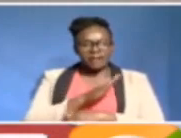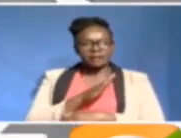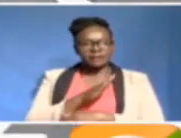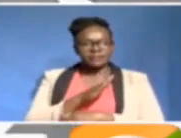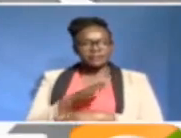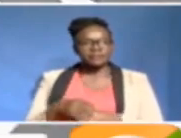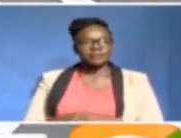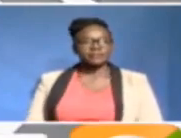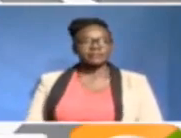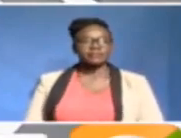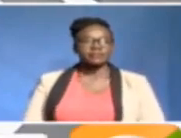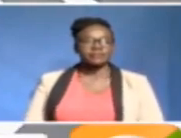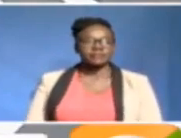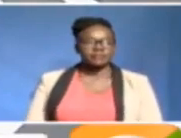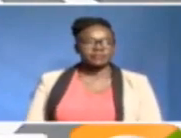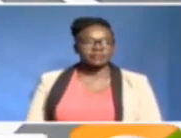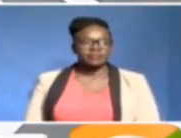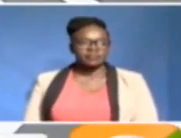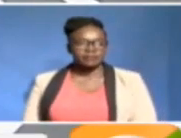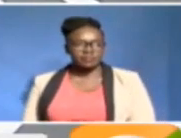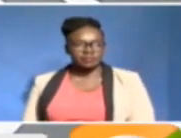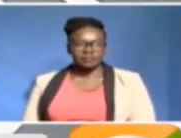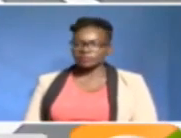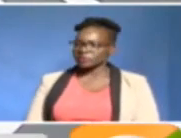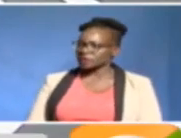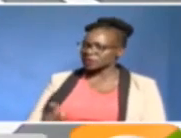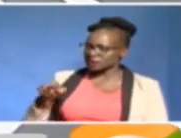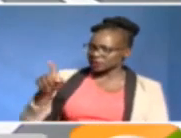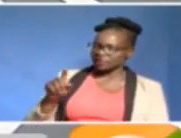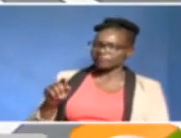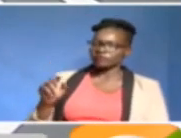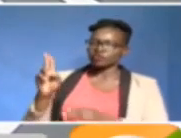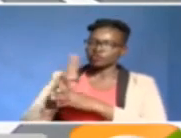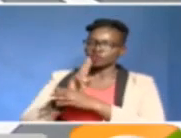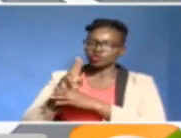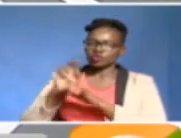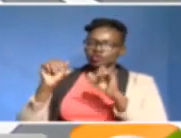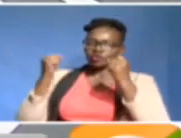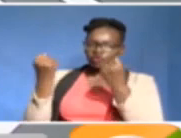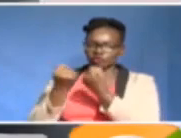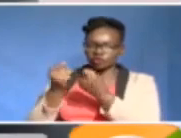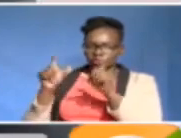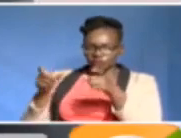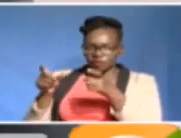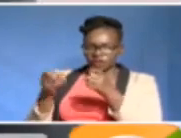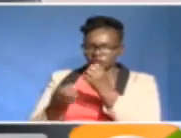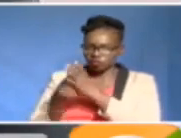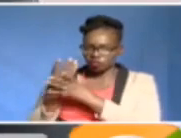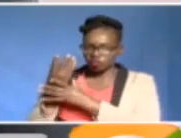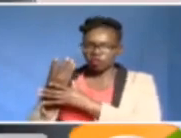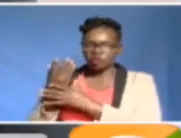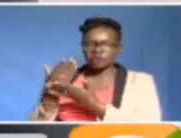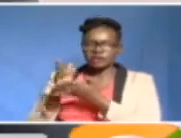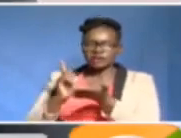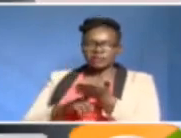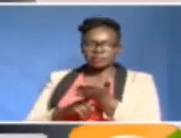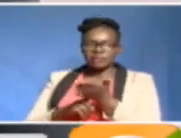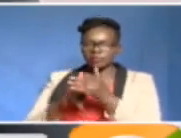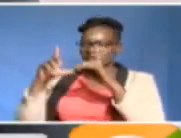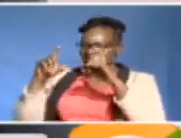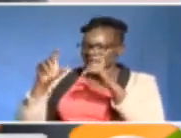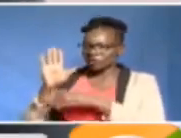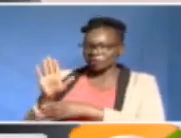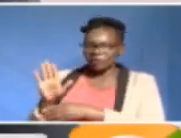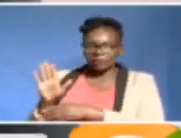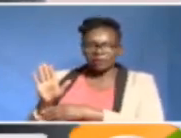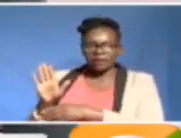talked about using social media to kind of grow your brand. You would put oftentimes suggestive pictures. You had a friend who would tell you, you